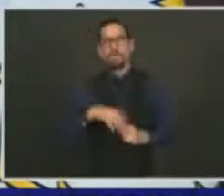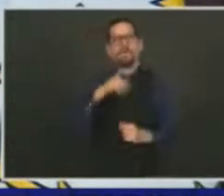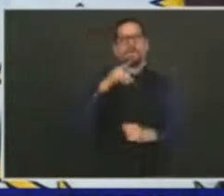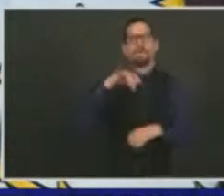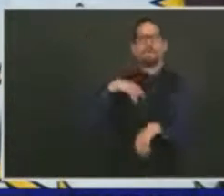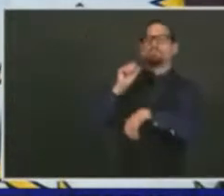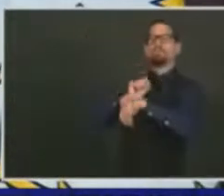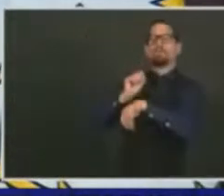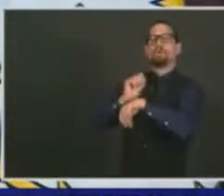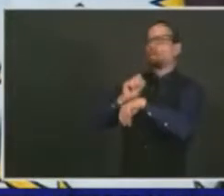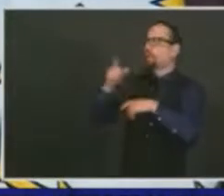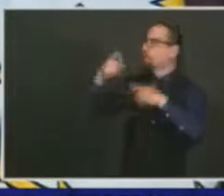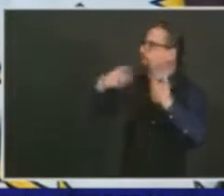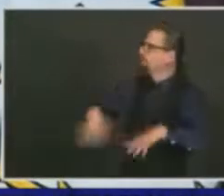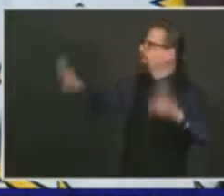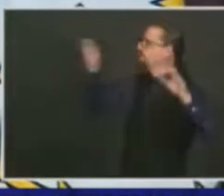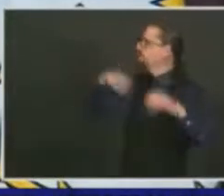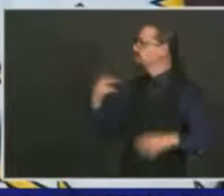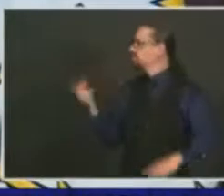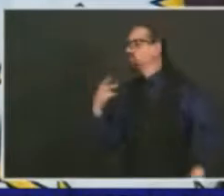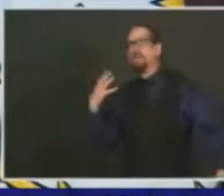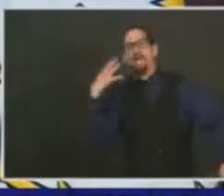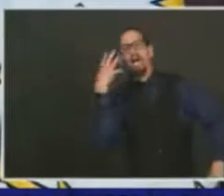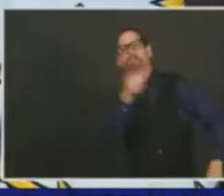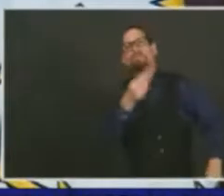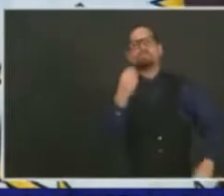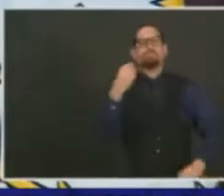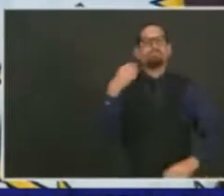hang out with your coworkers after work.